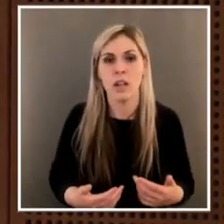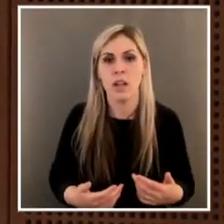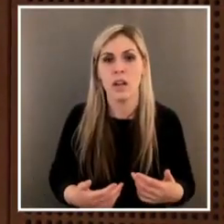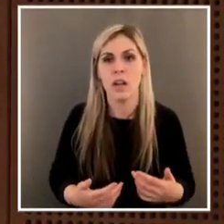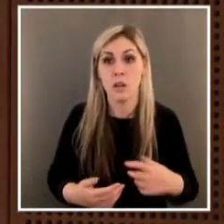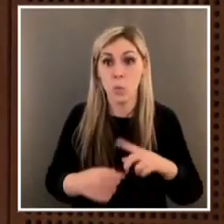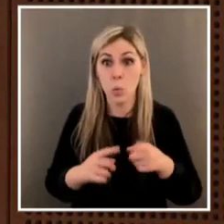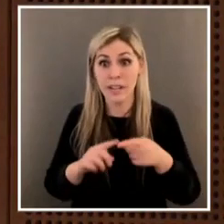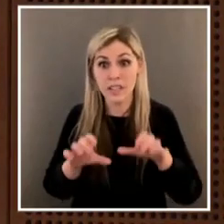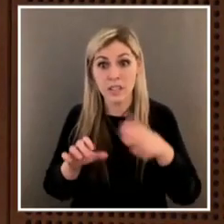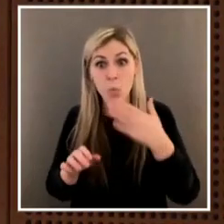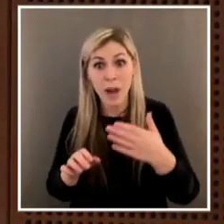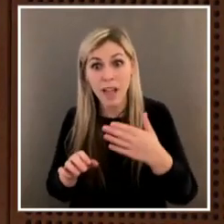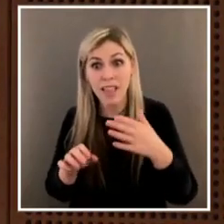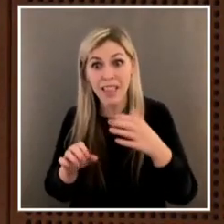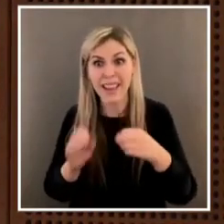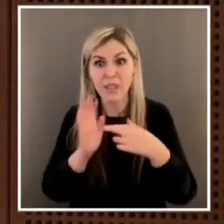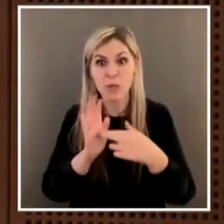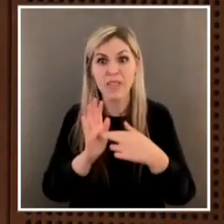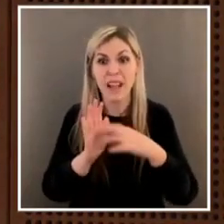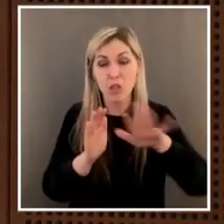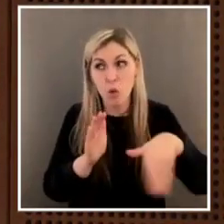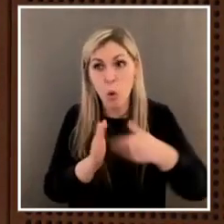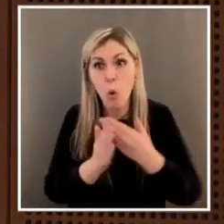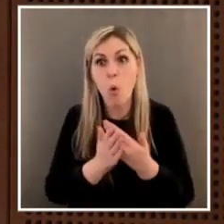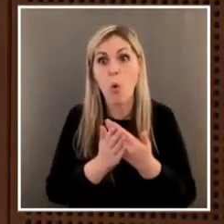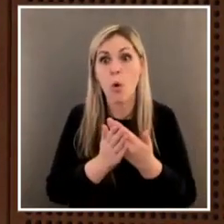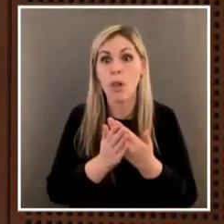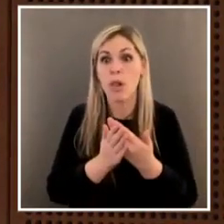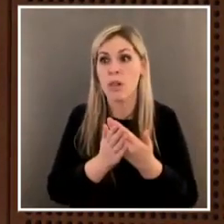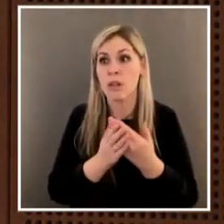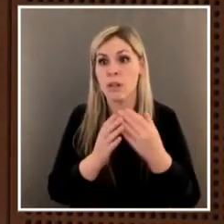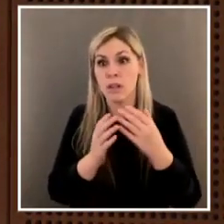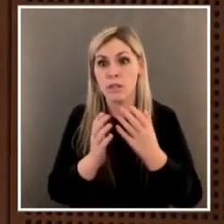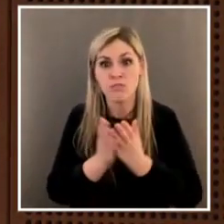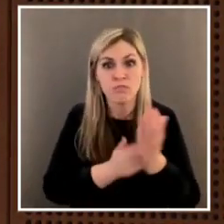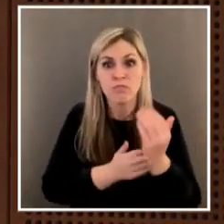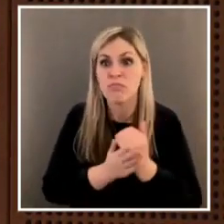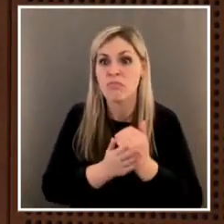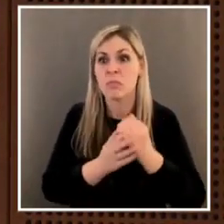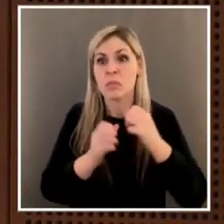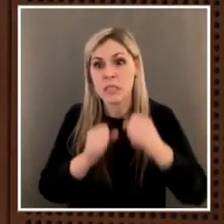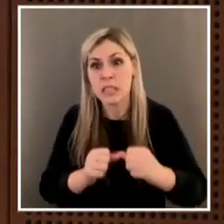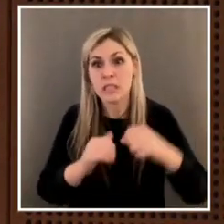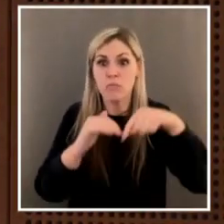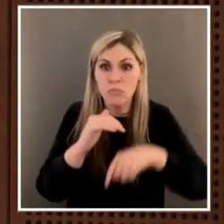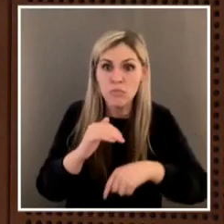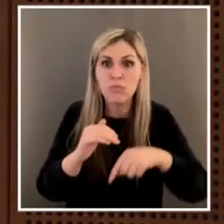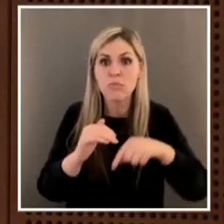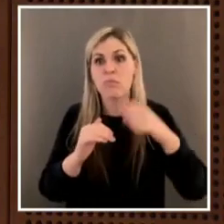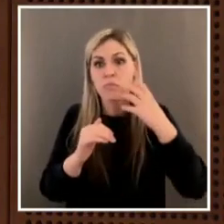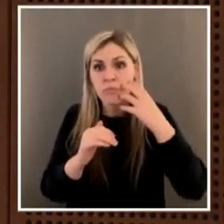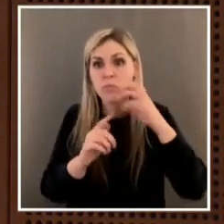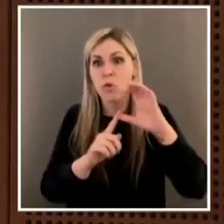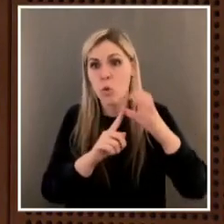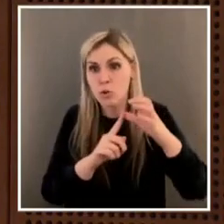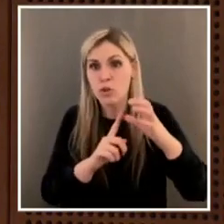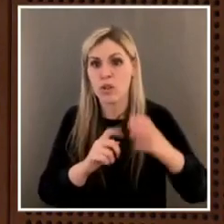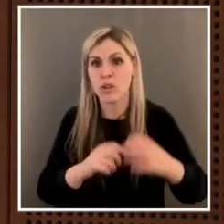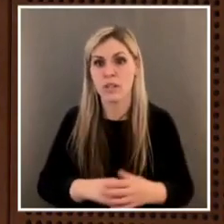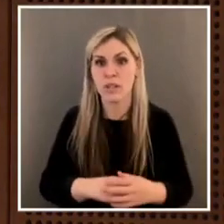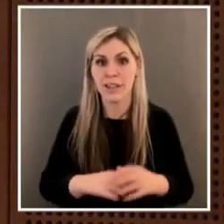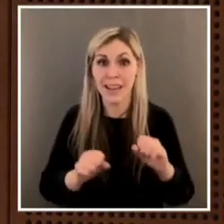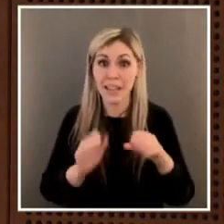can reflect the full three-dimensional humanness of a culture. It can show its